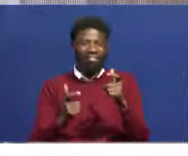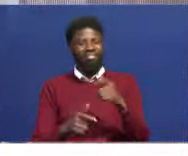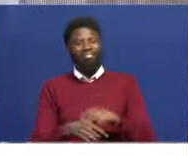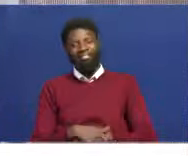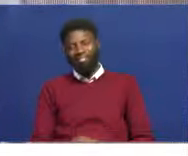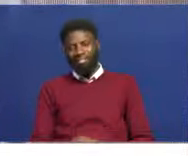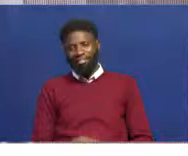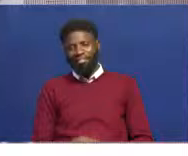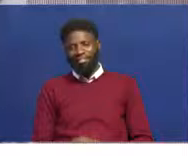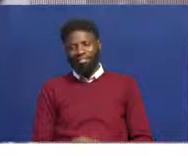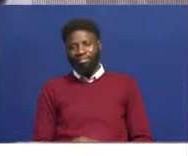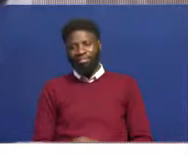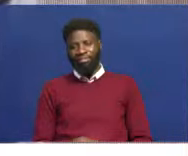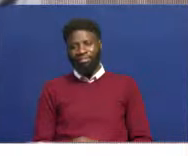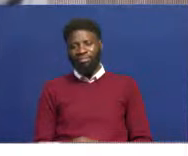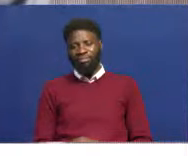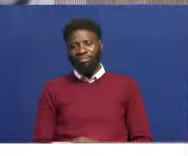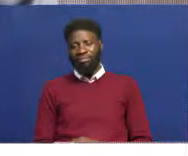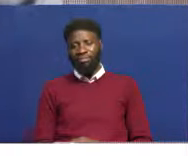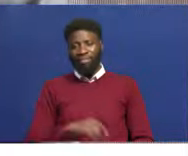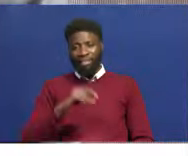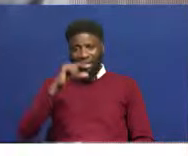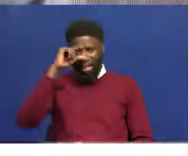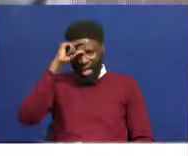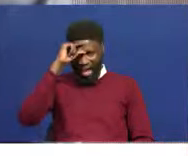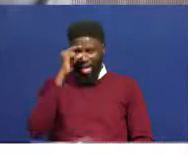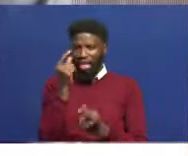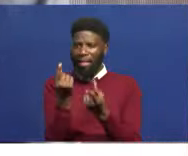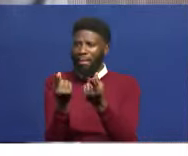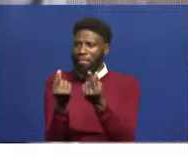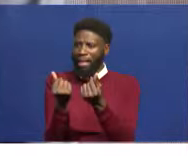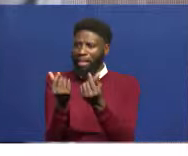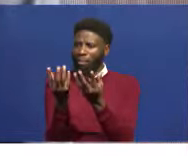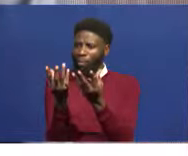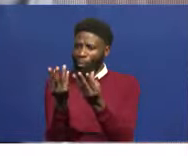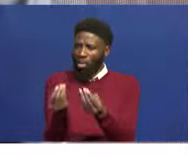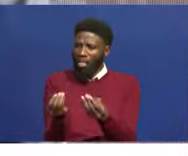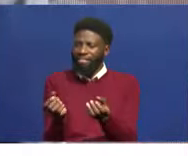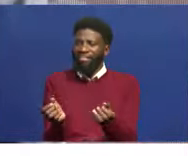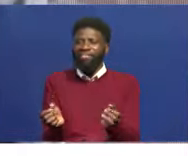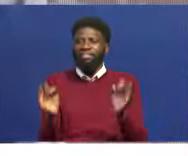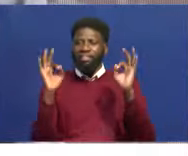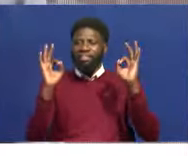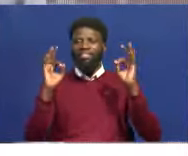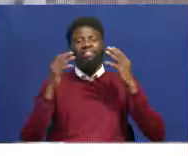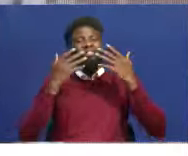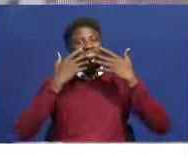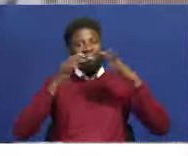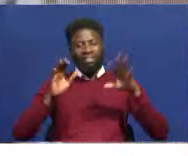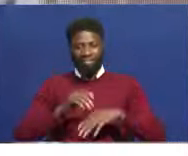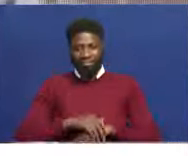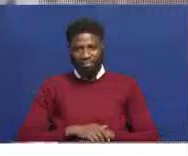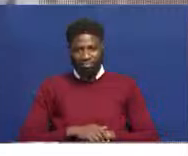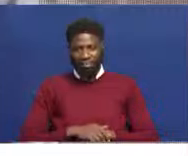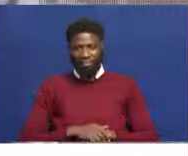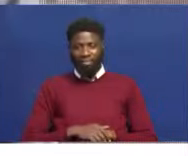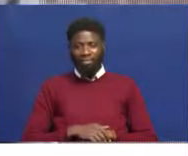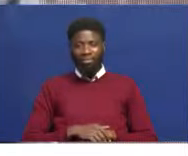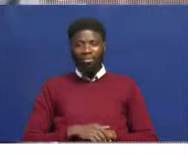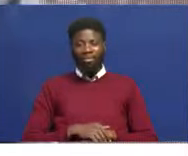and the state has been bankrupted. It is incapable to pay its civil